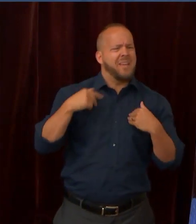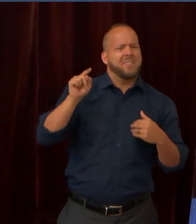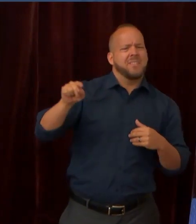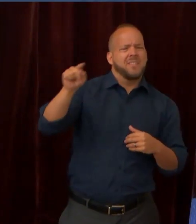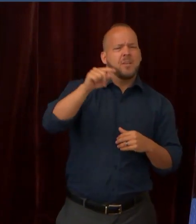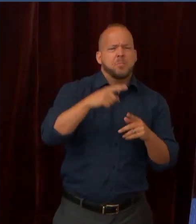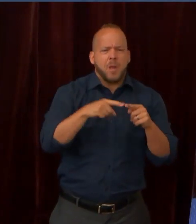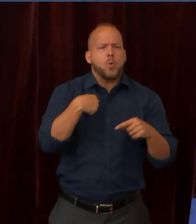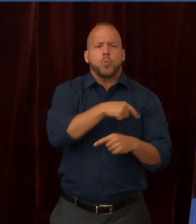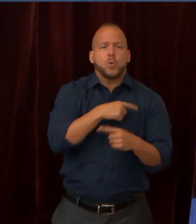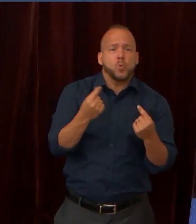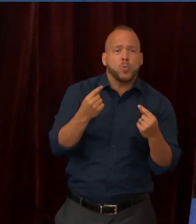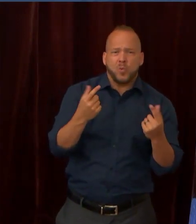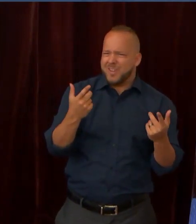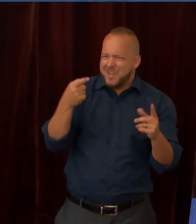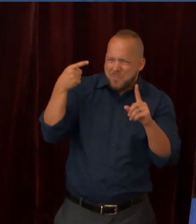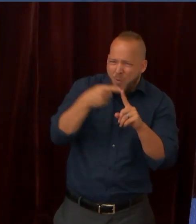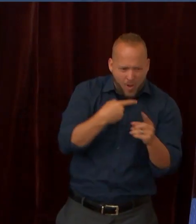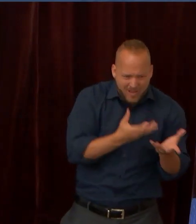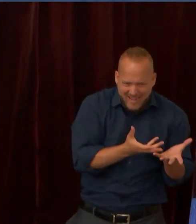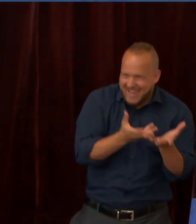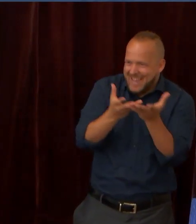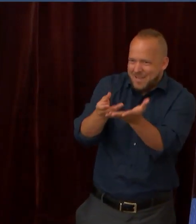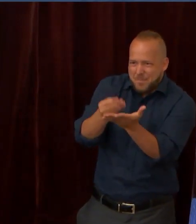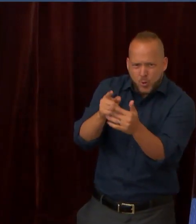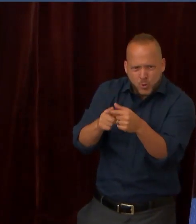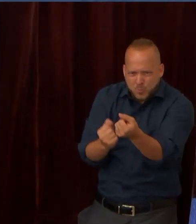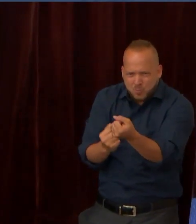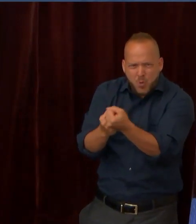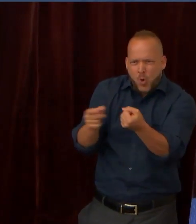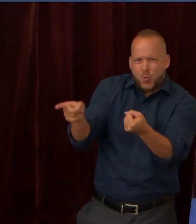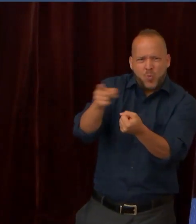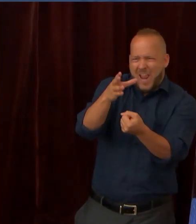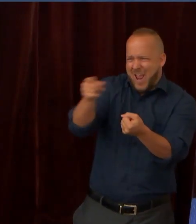ability to help people that need help. Look, we got tens of